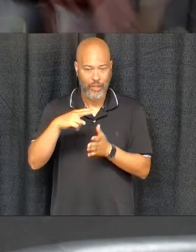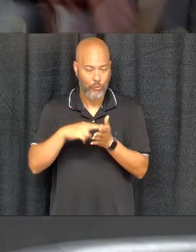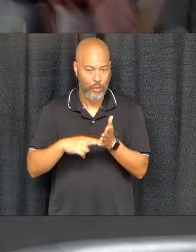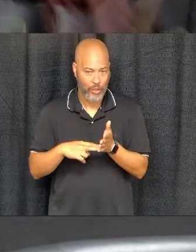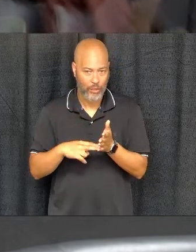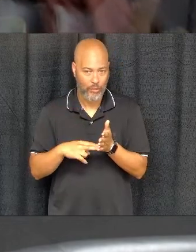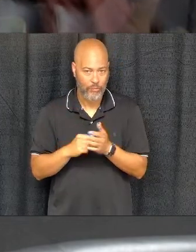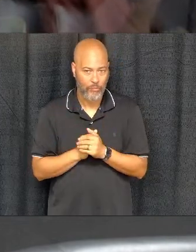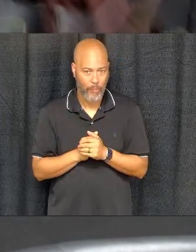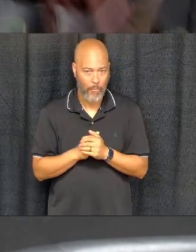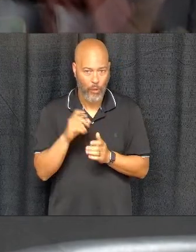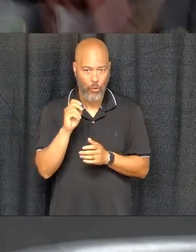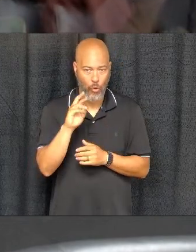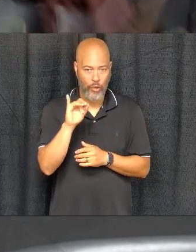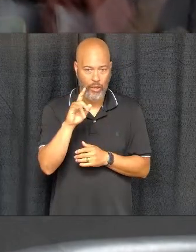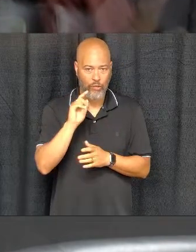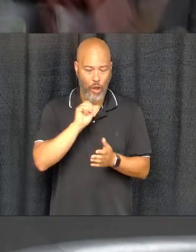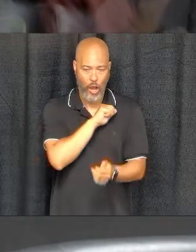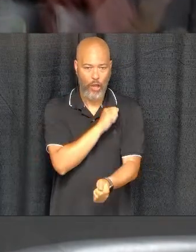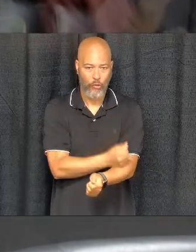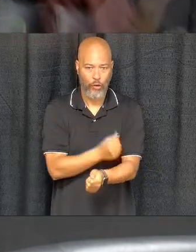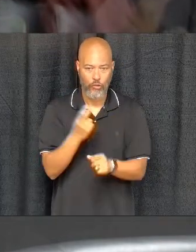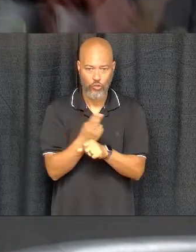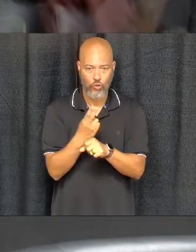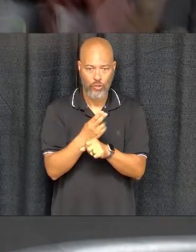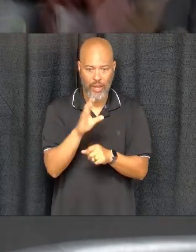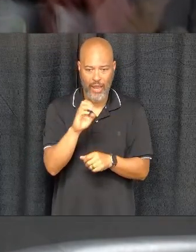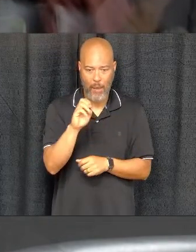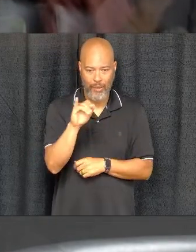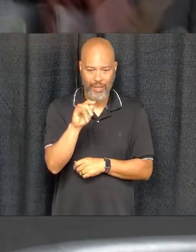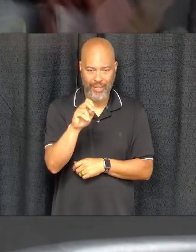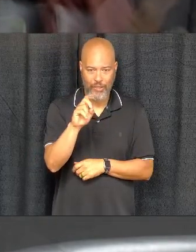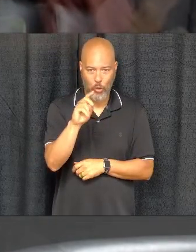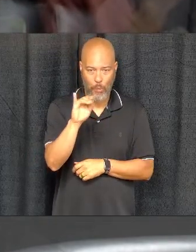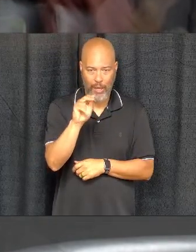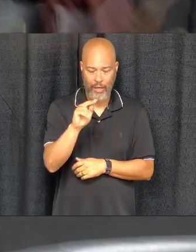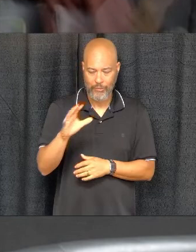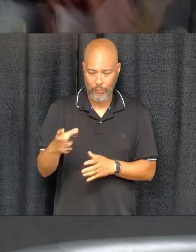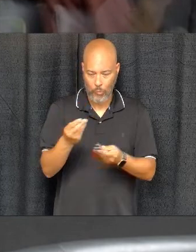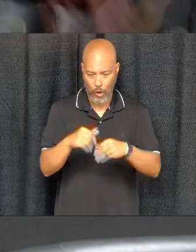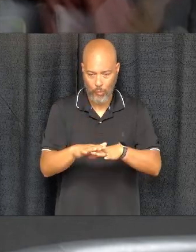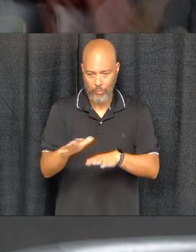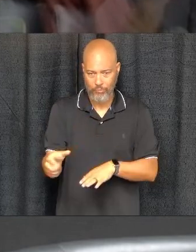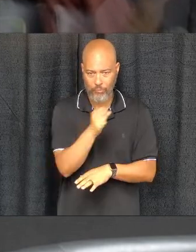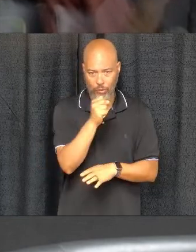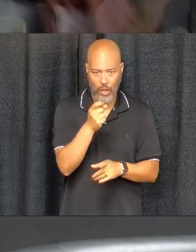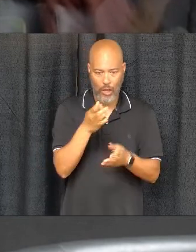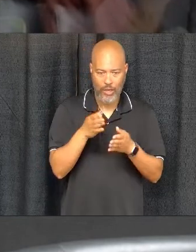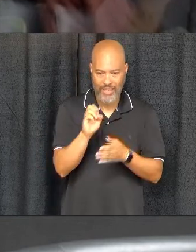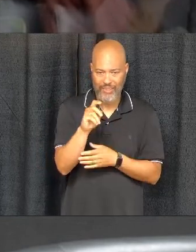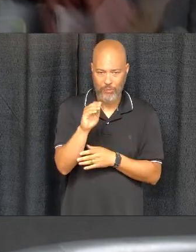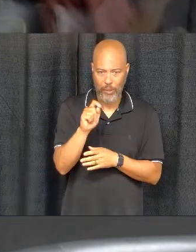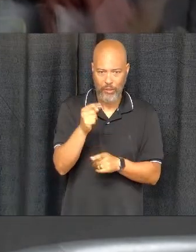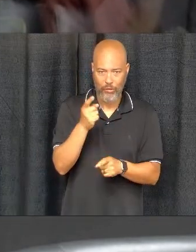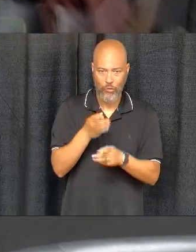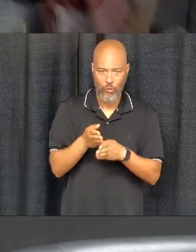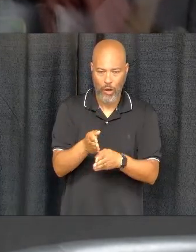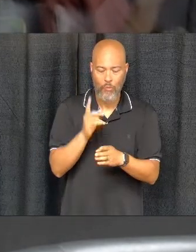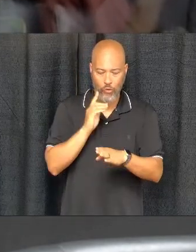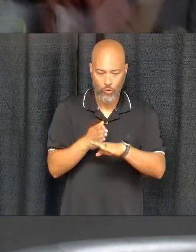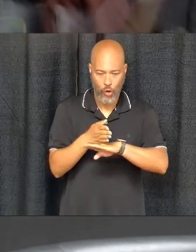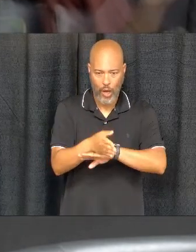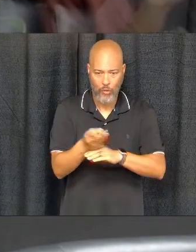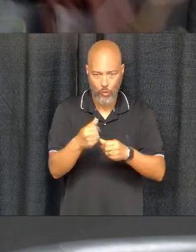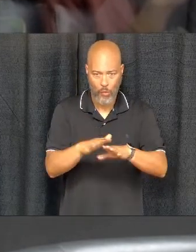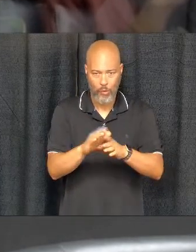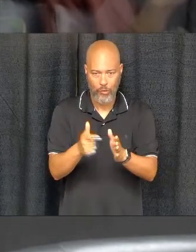reading, an ordinance authorizing the exercise of right of eminent domain to obtain easements and right-of-way to cross property necessary